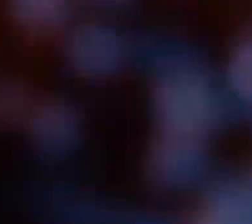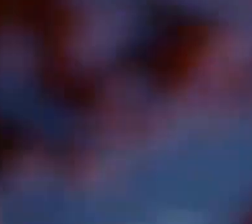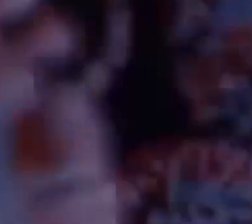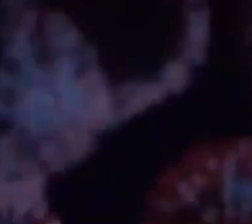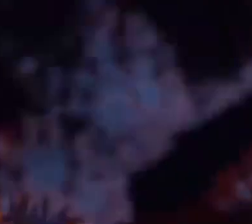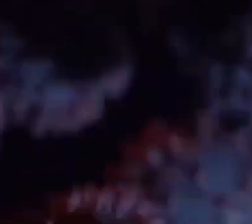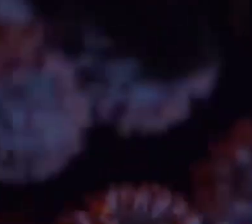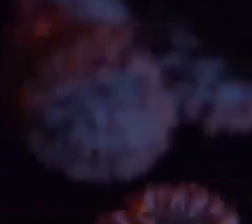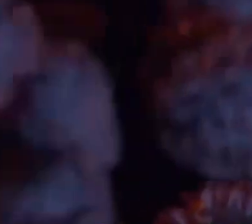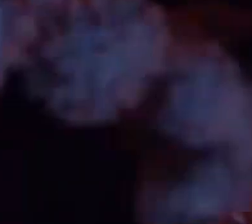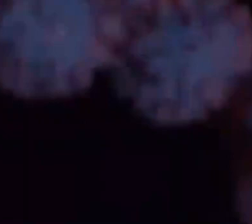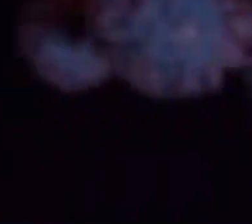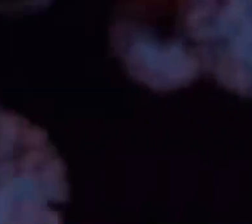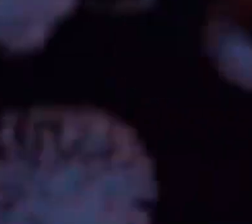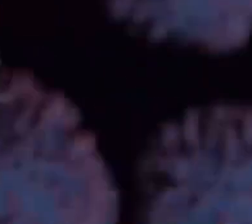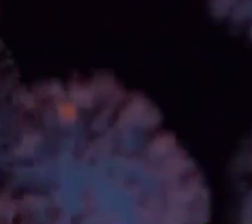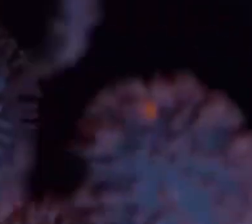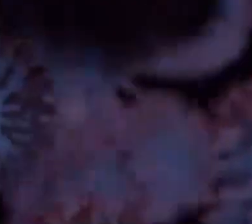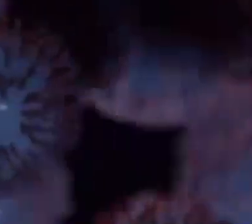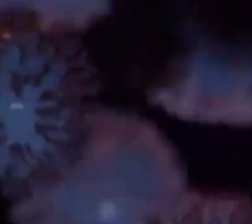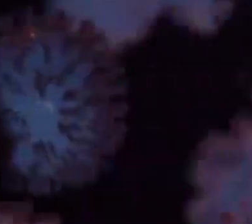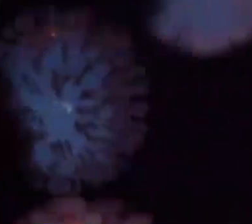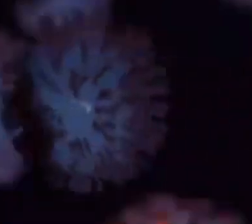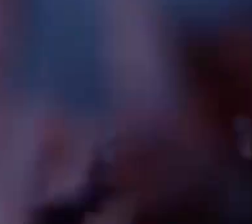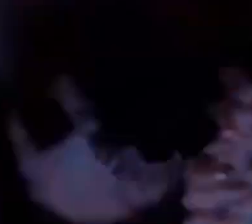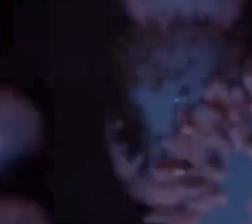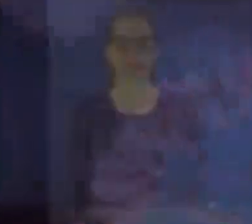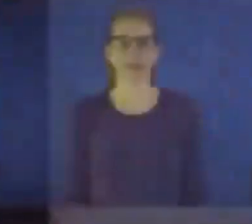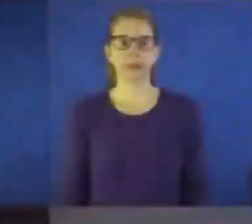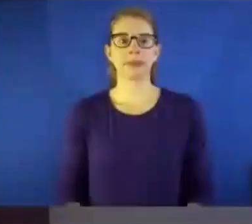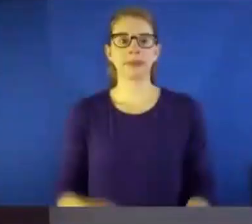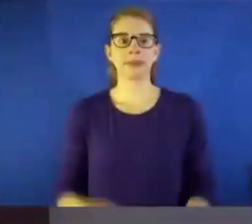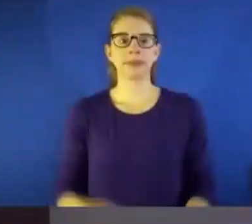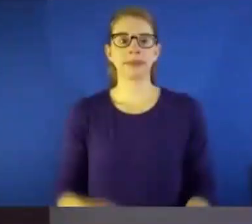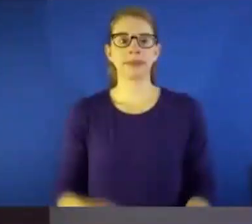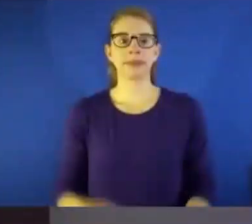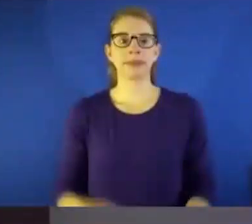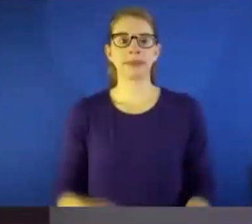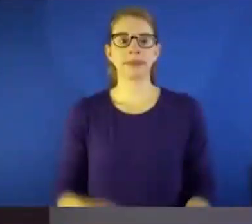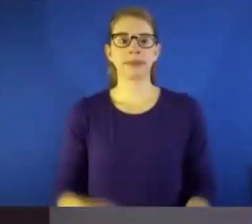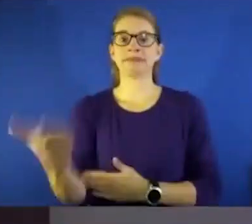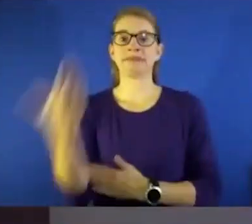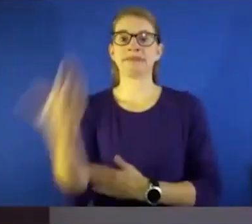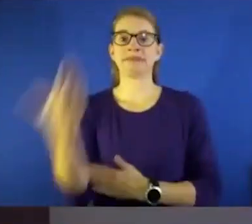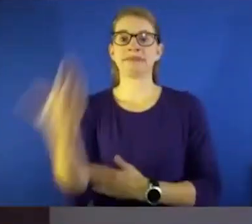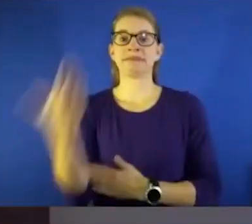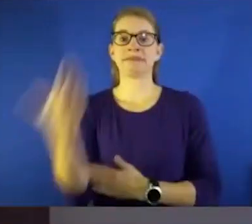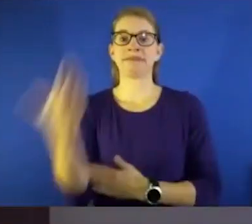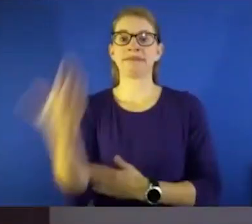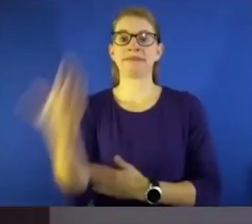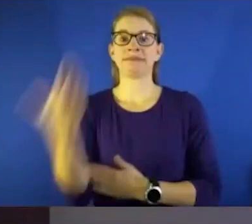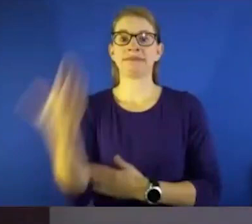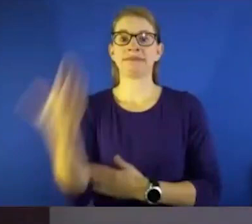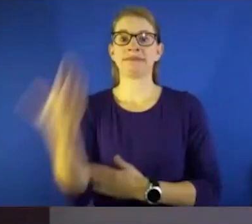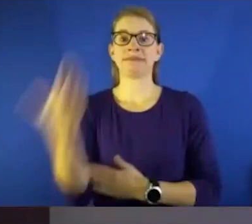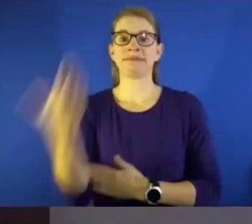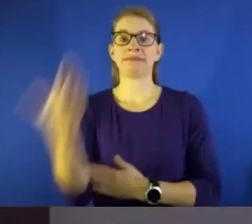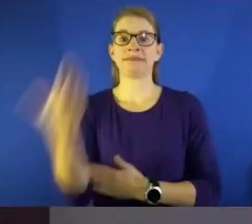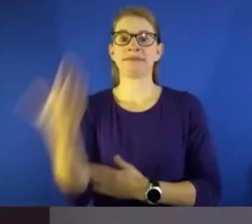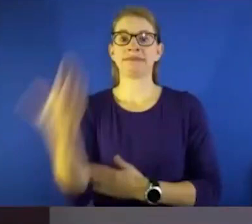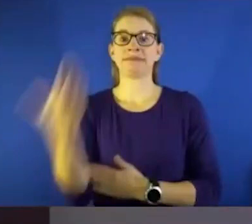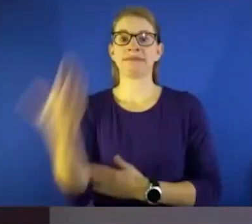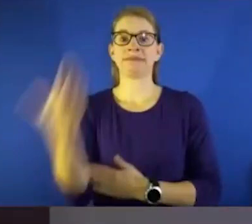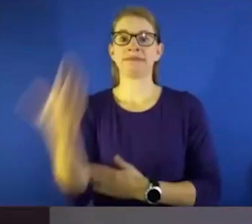Good Friday morning, everyone. It is November 4th. Welcome into the Morning Medical Update. It is going to be a great, fun, packed show today. We are